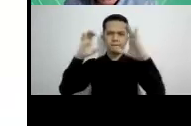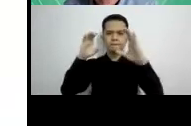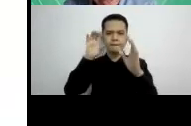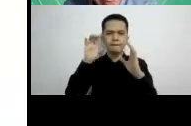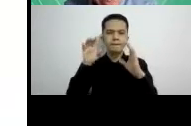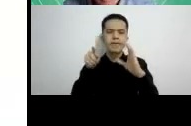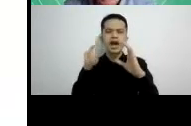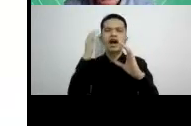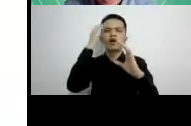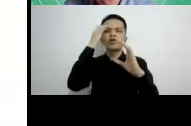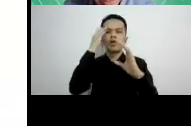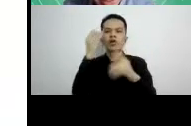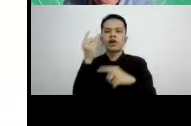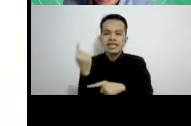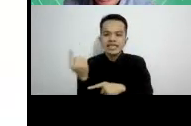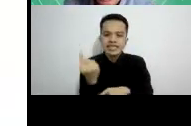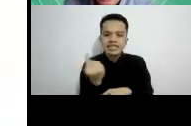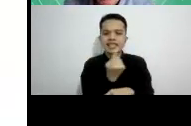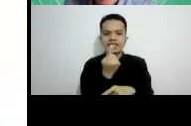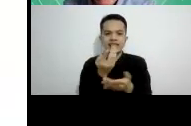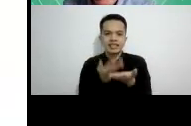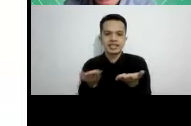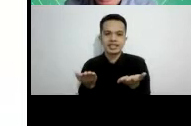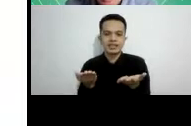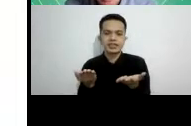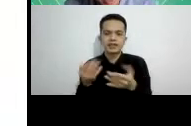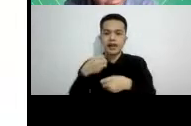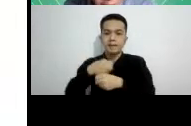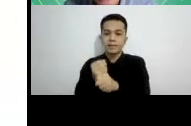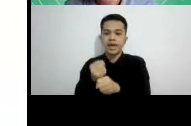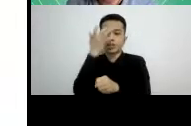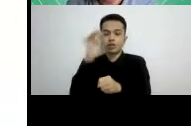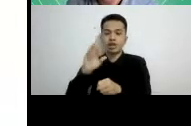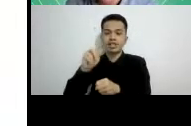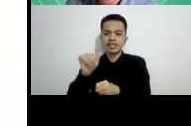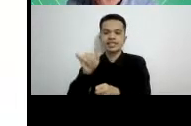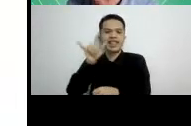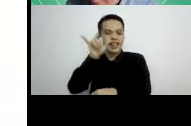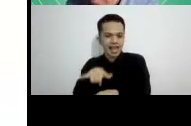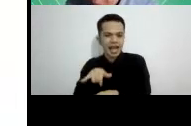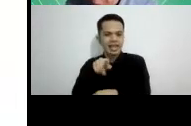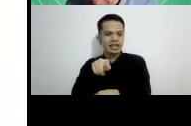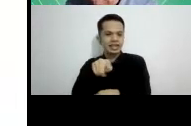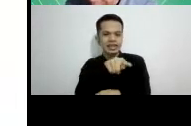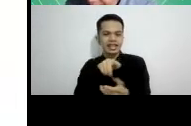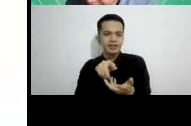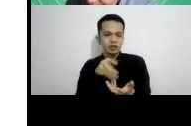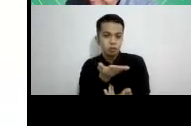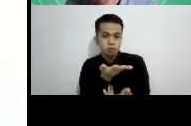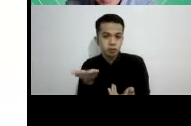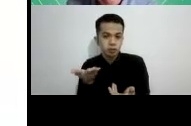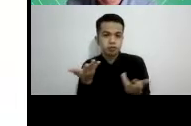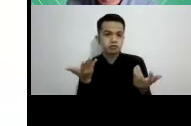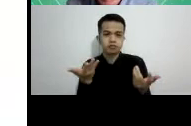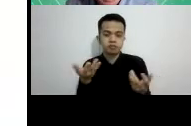that individual parts, those individual things that make up a smart city are those things. Your